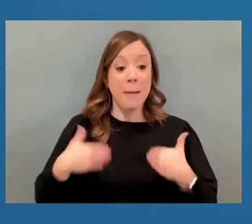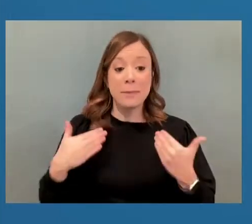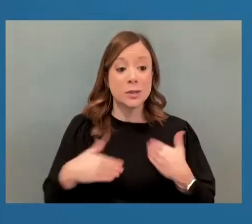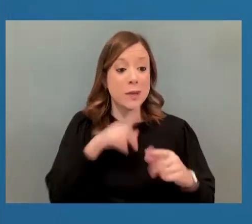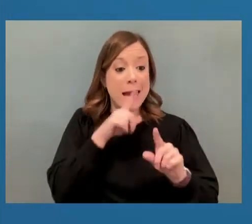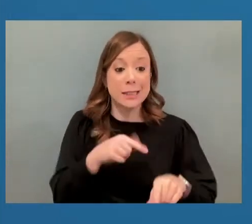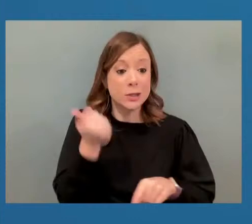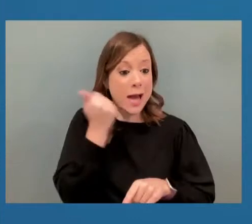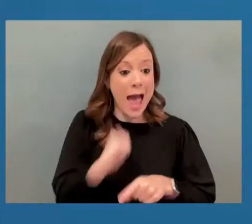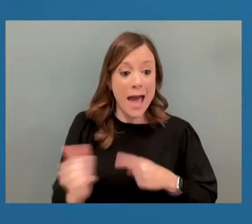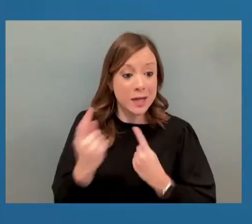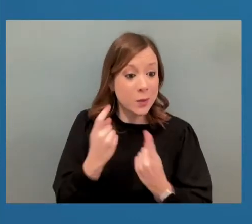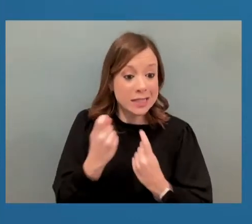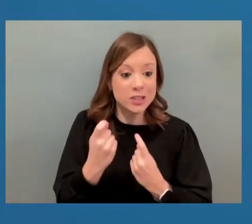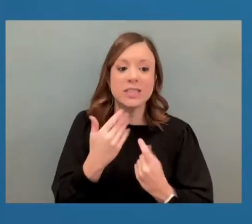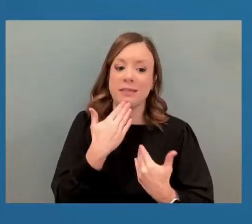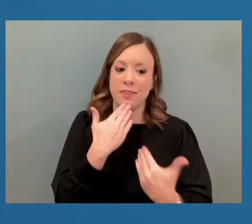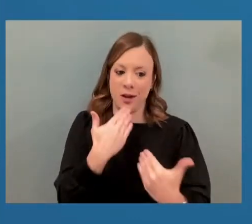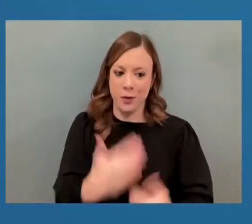questions and thank you.